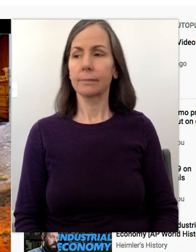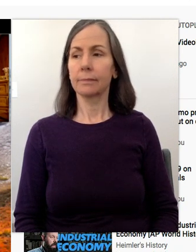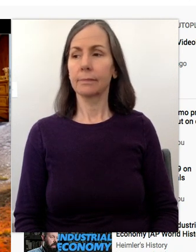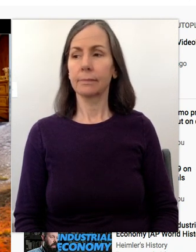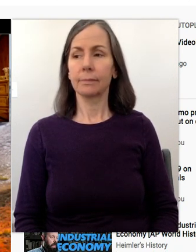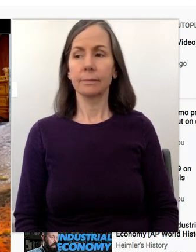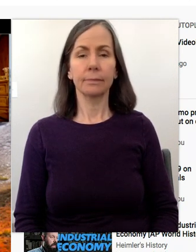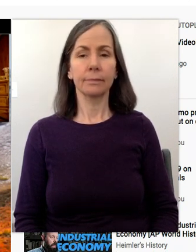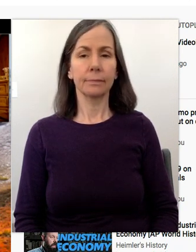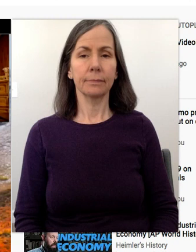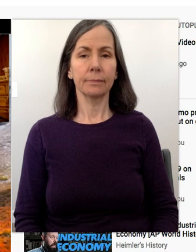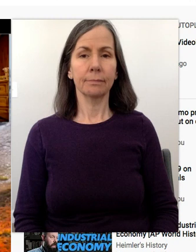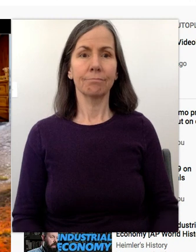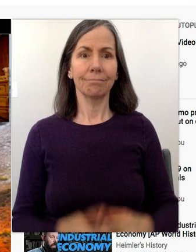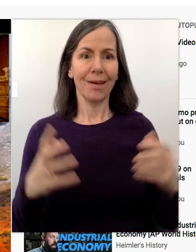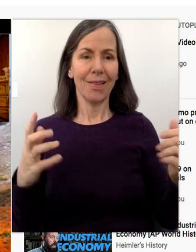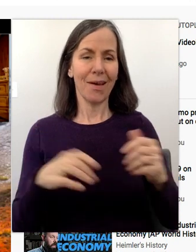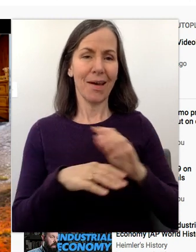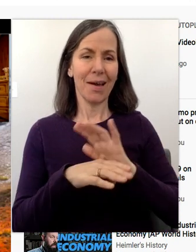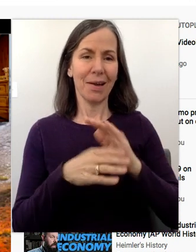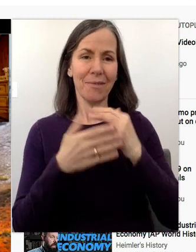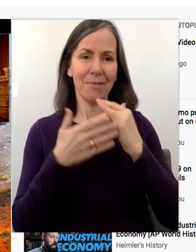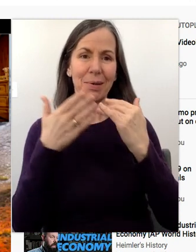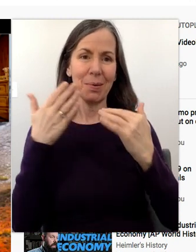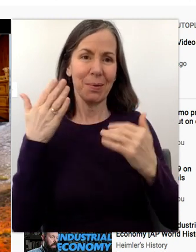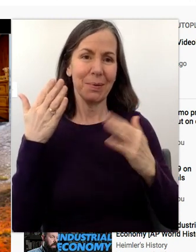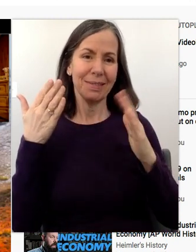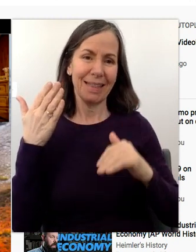A lot of video recordings on here.